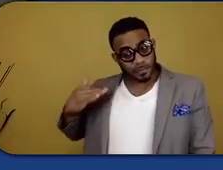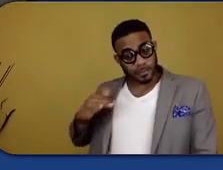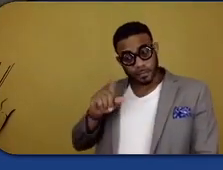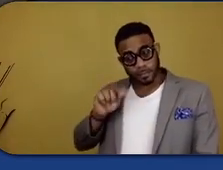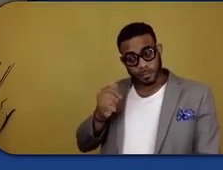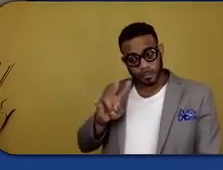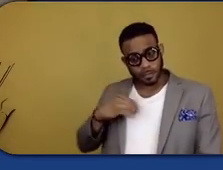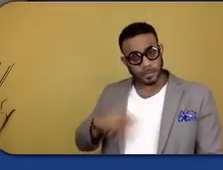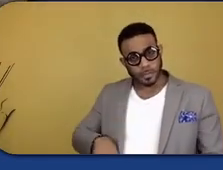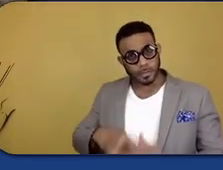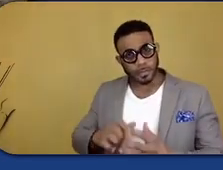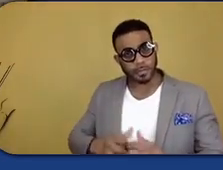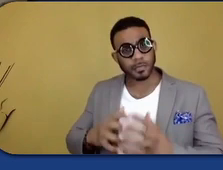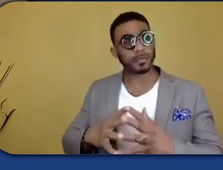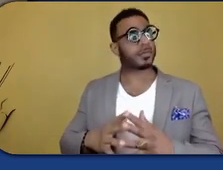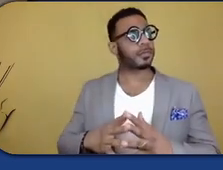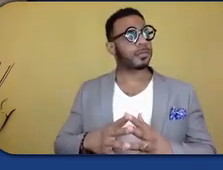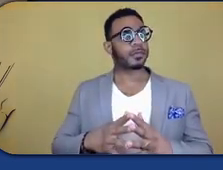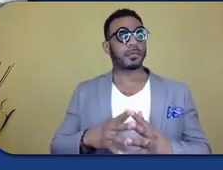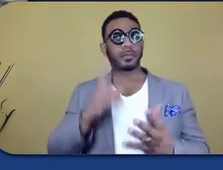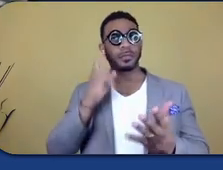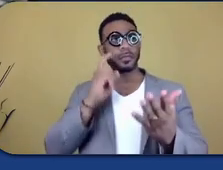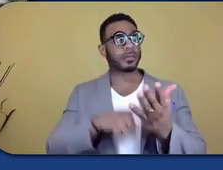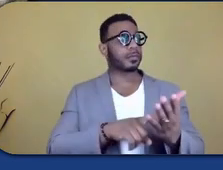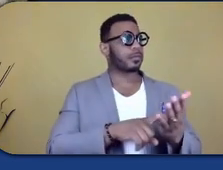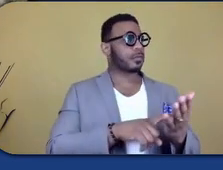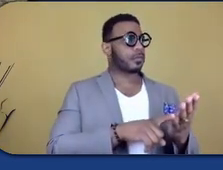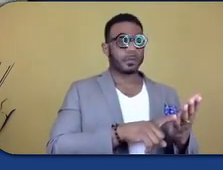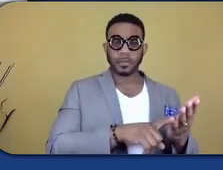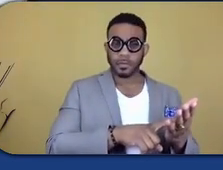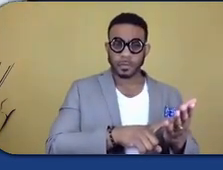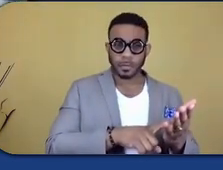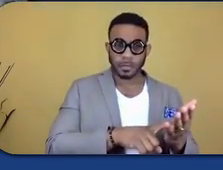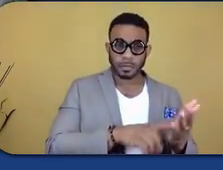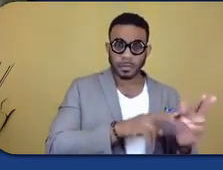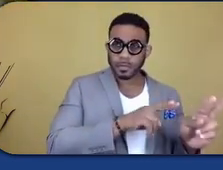campaign, changing mine from bliss to book.